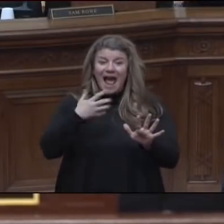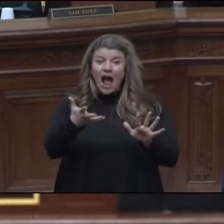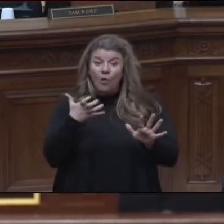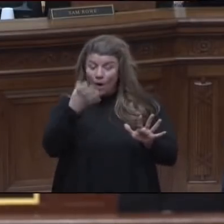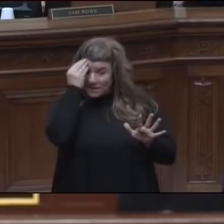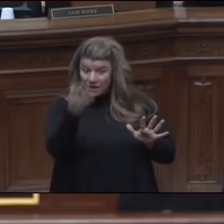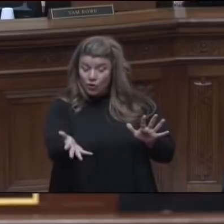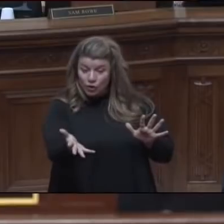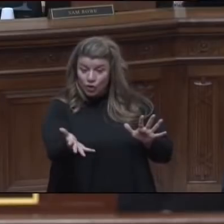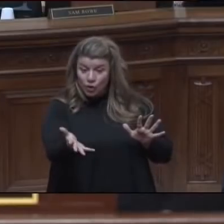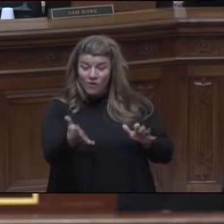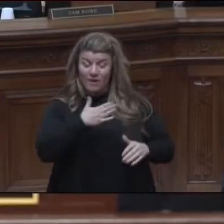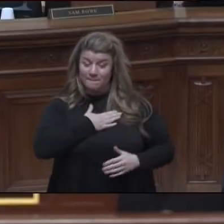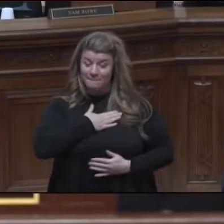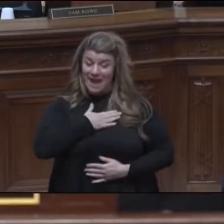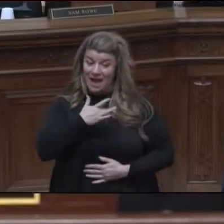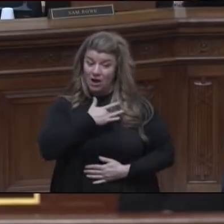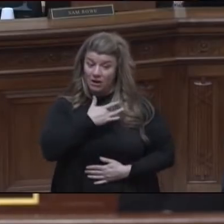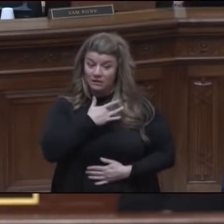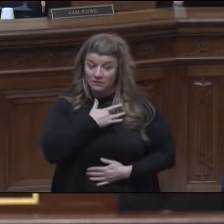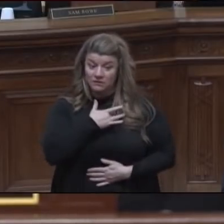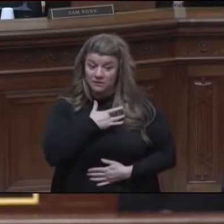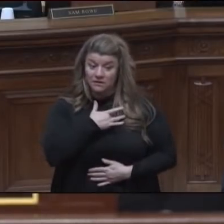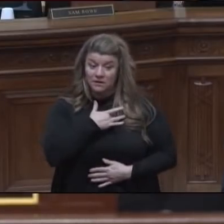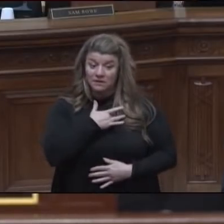tell you from my heart